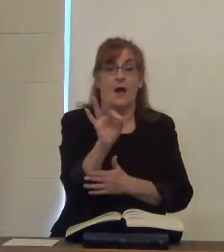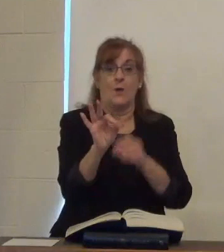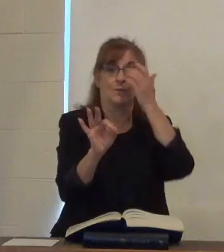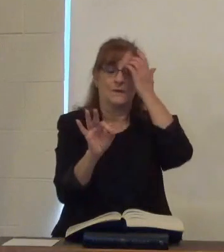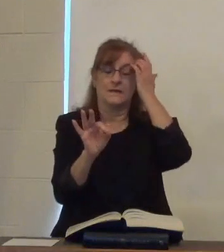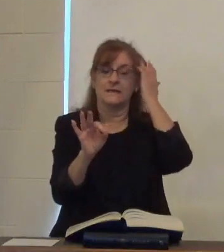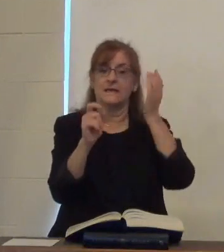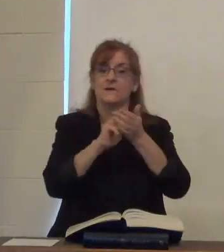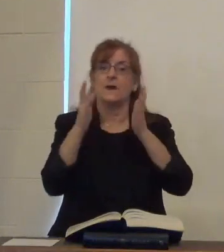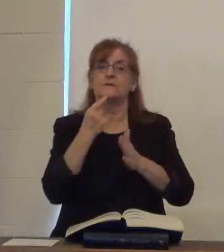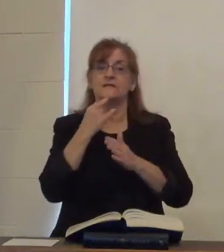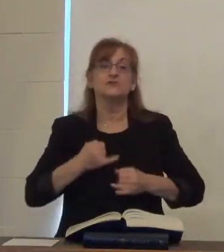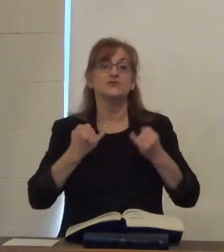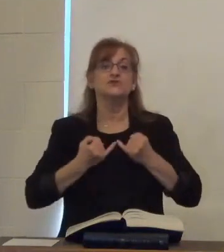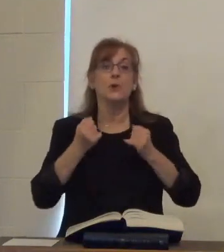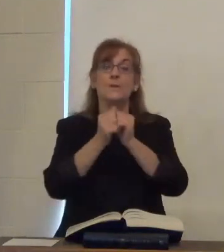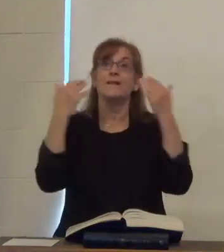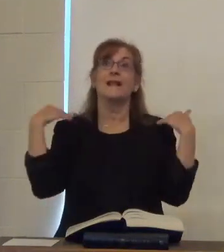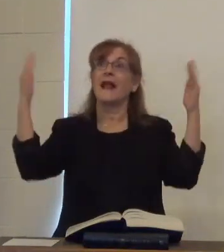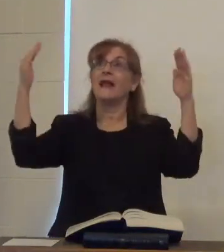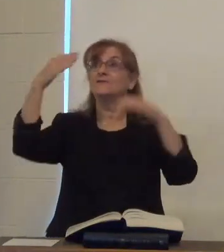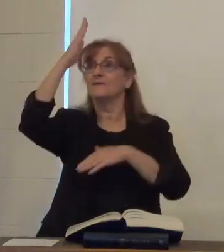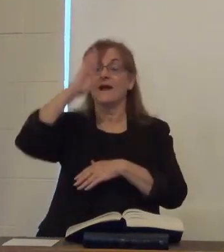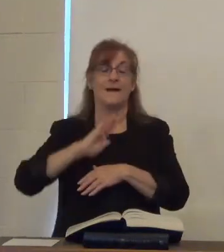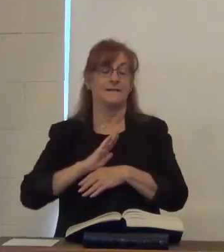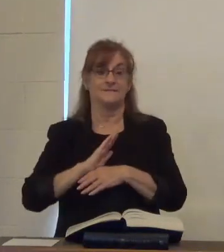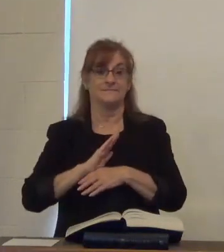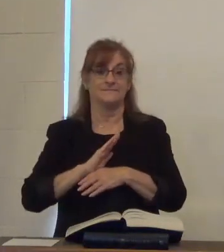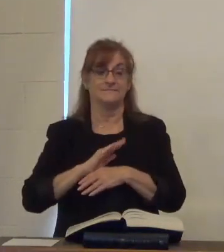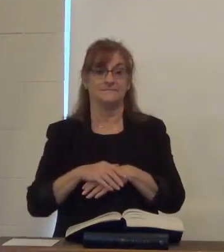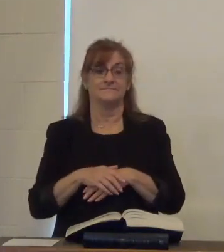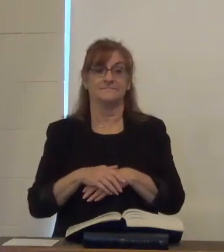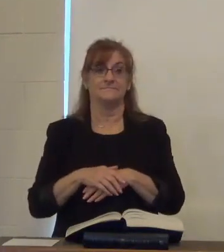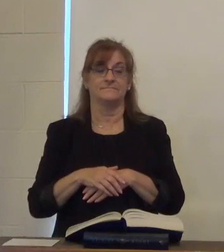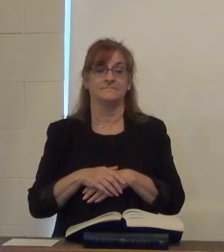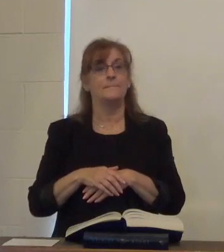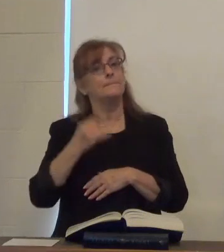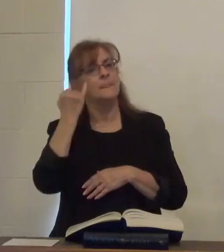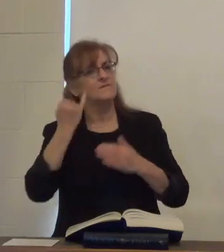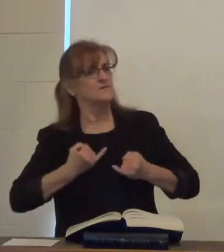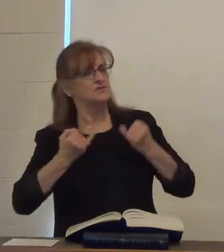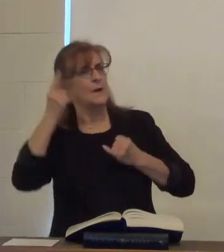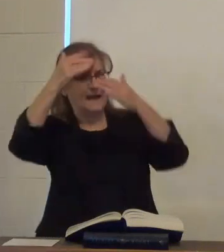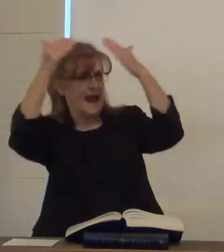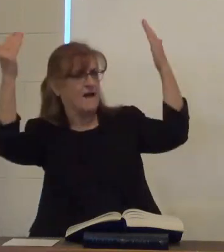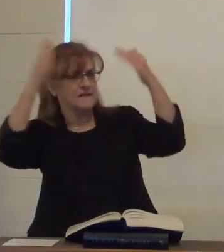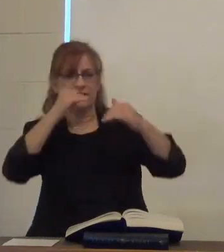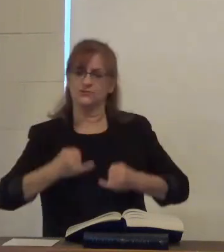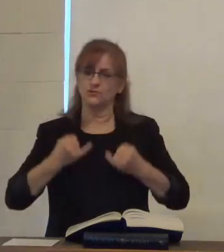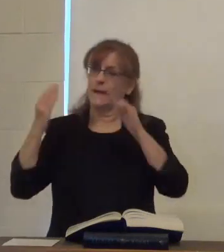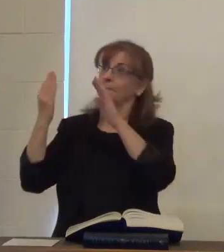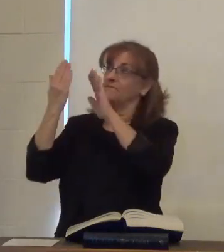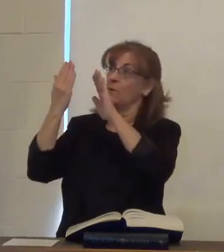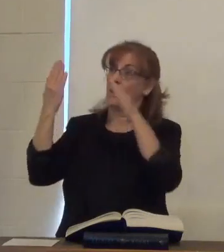there's joy in the presence of the angels of God. So, if there's joy in heaven and there's joy in the presence